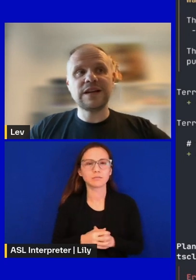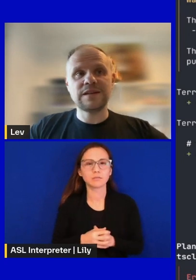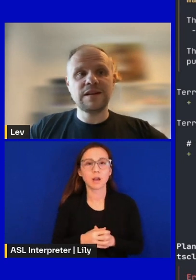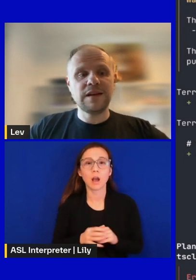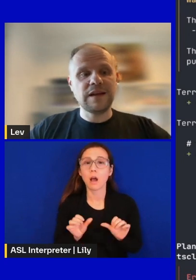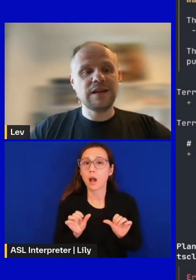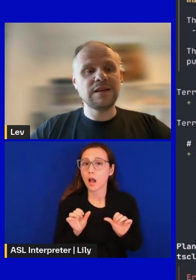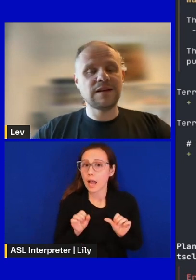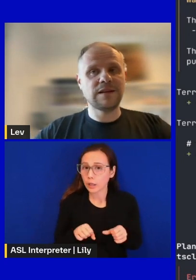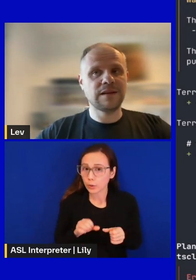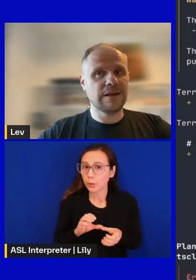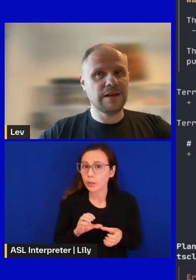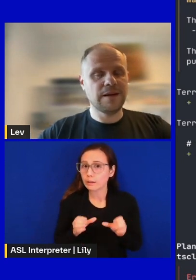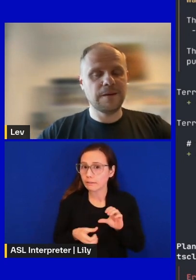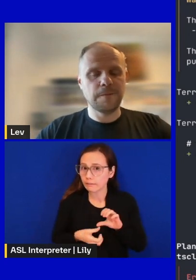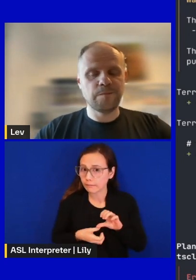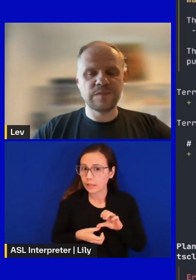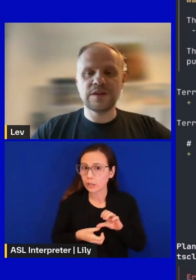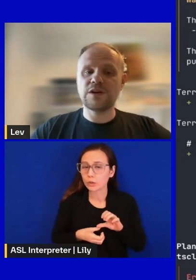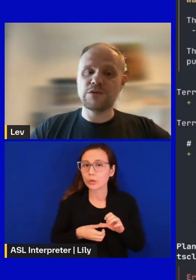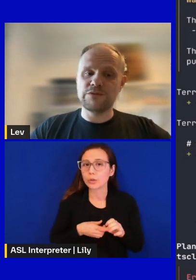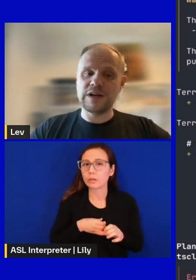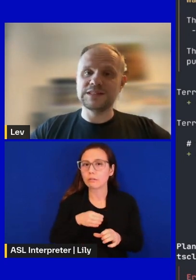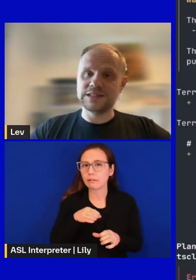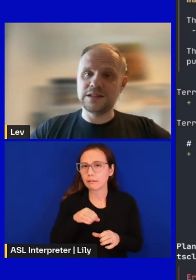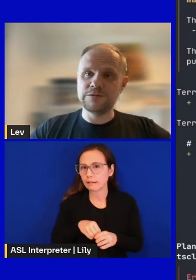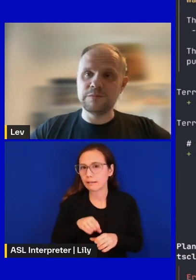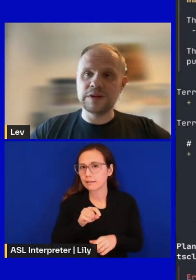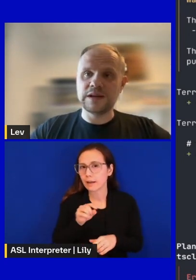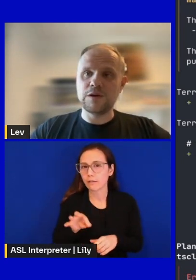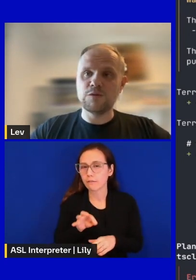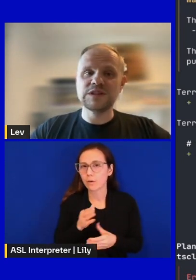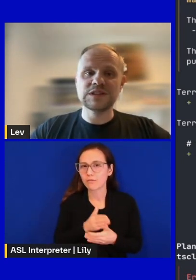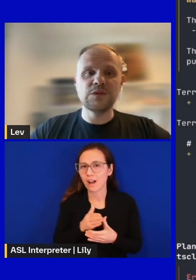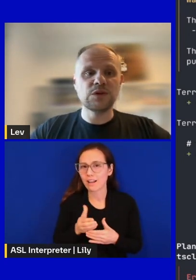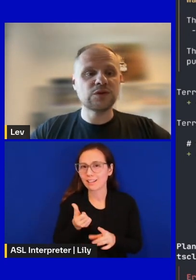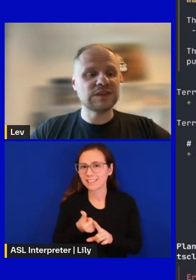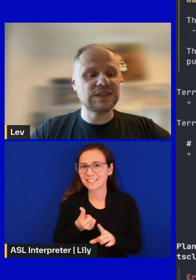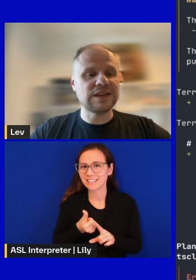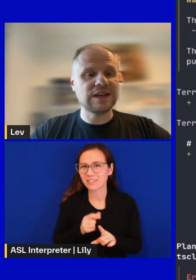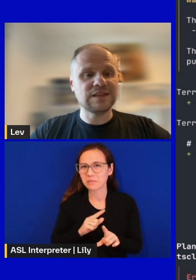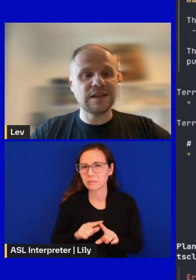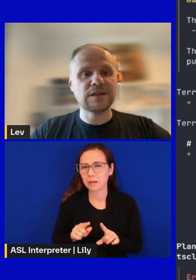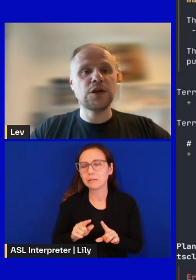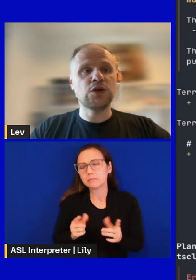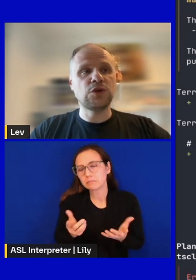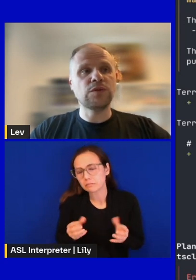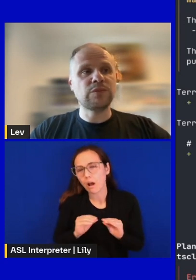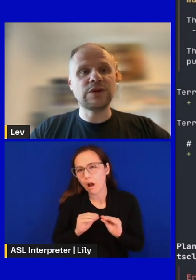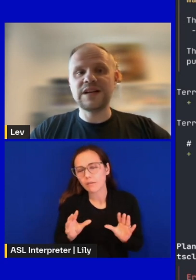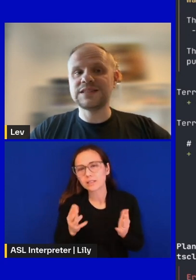configure that in the Terraform file itself, but I obviously want to see the candidate don't put any